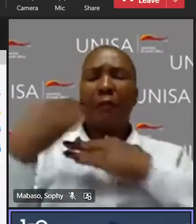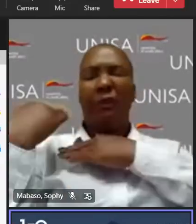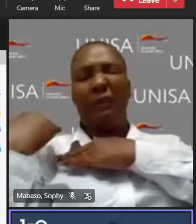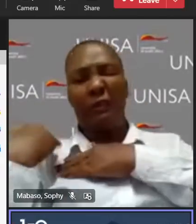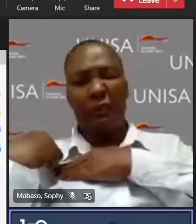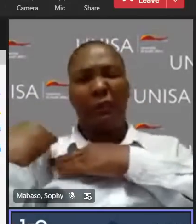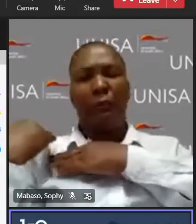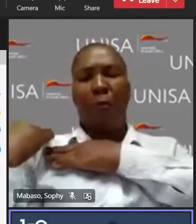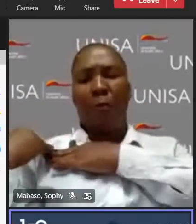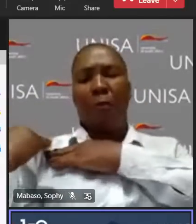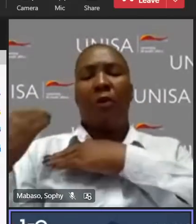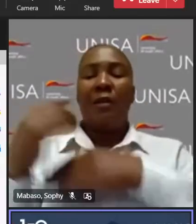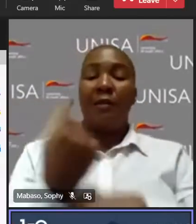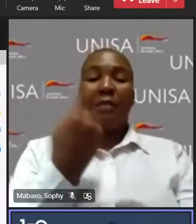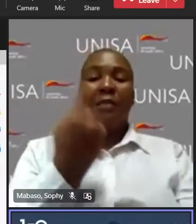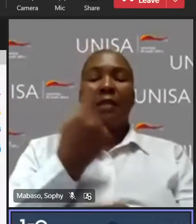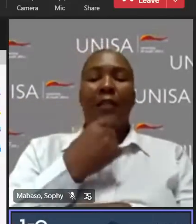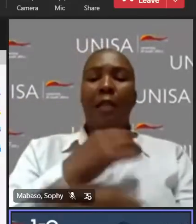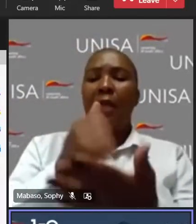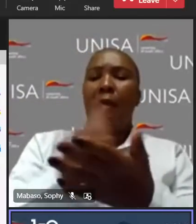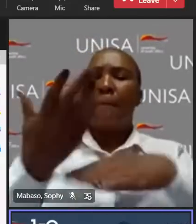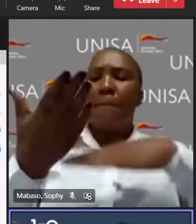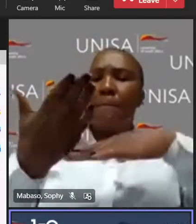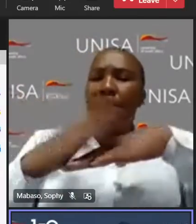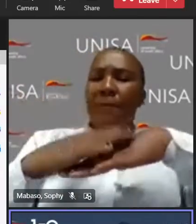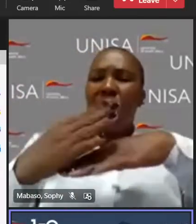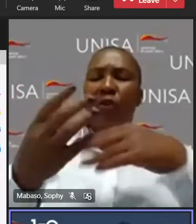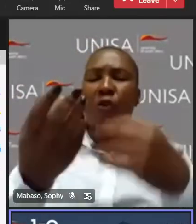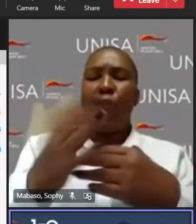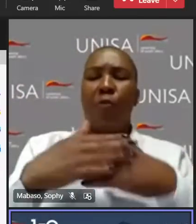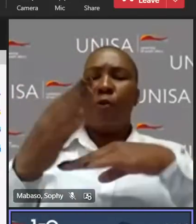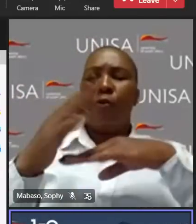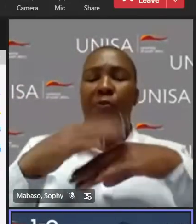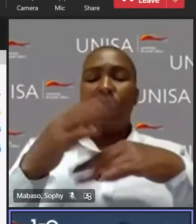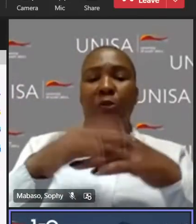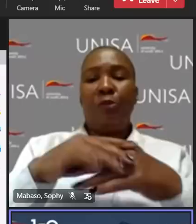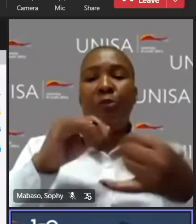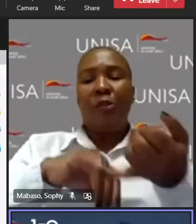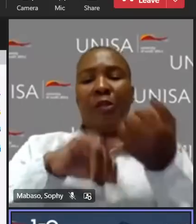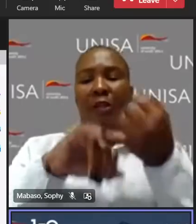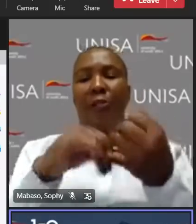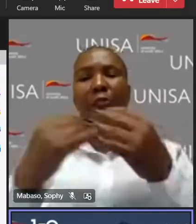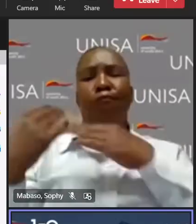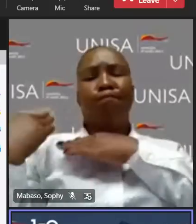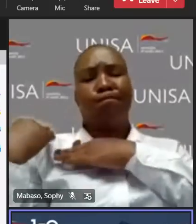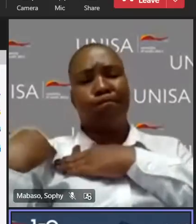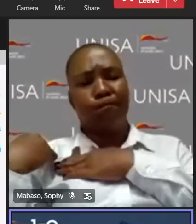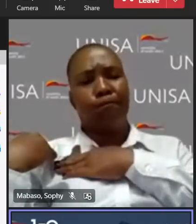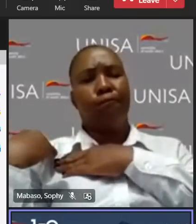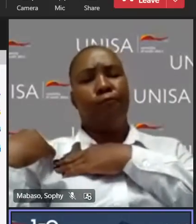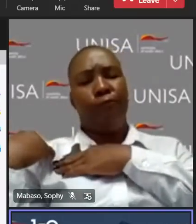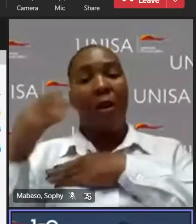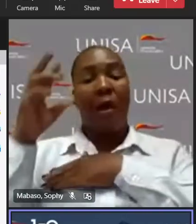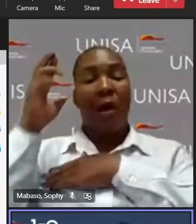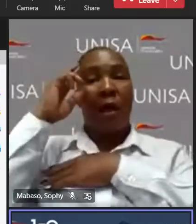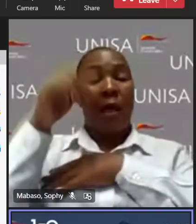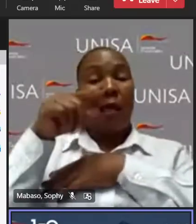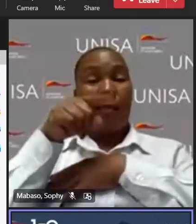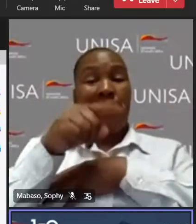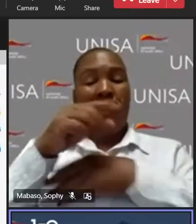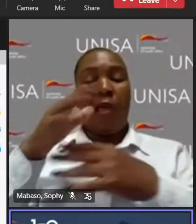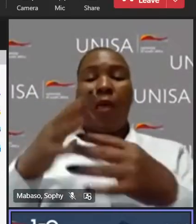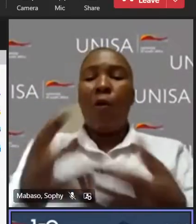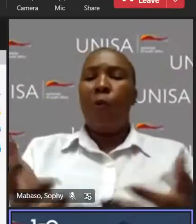themselves, enrolling for too many modules, putting too much pressure on yourself. And remember, the workload of a 3rd level module